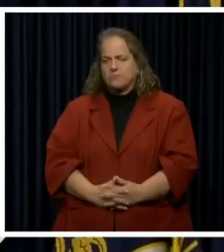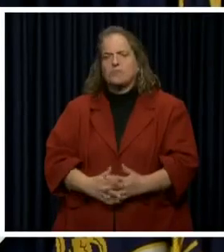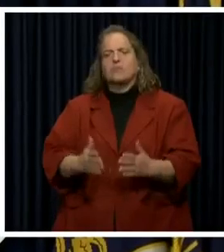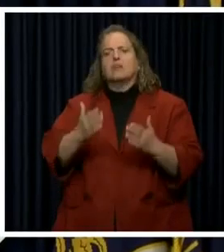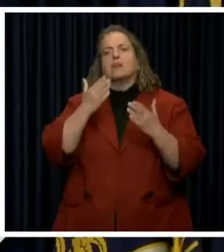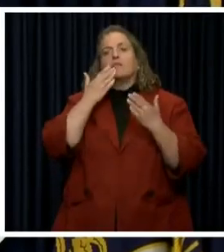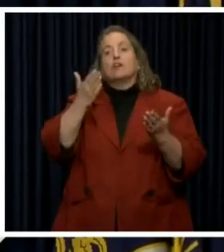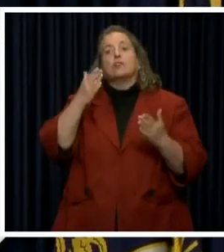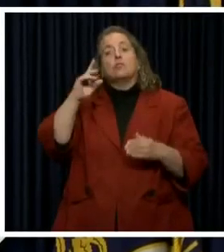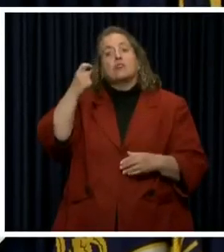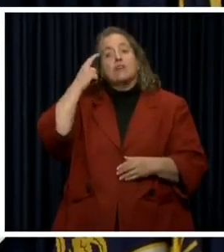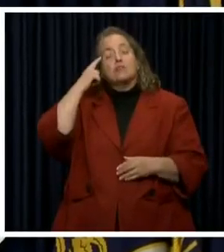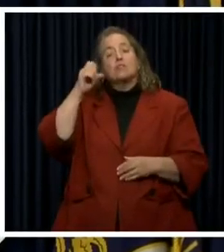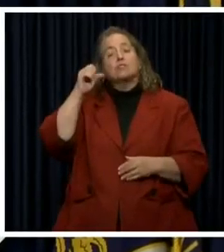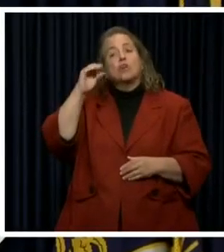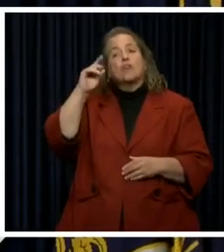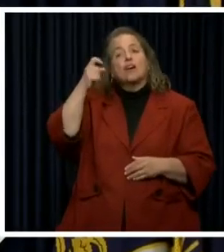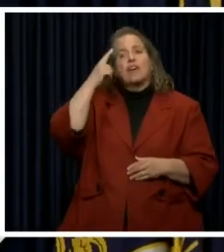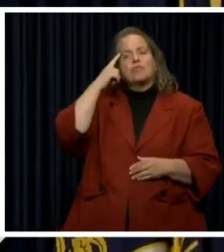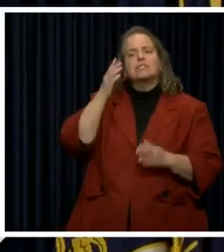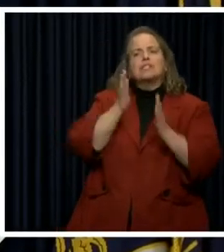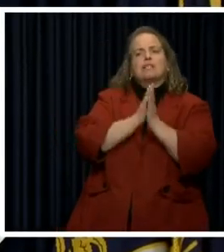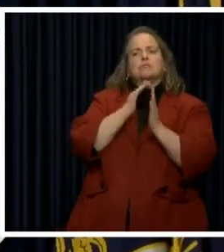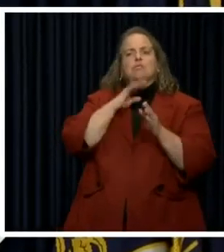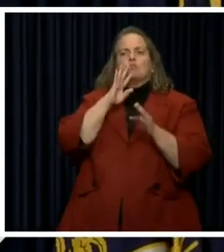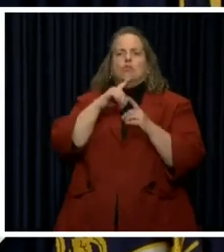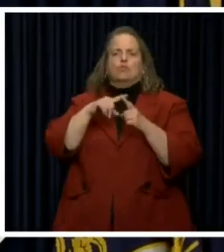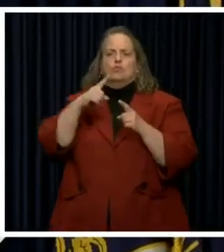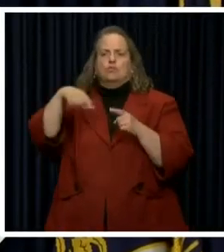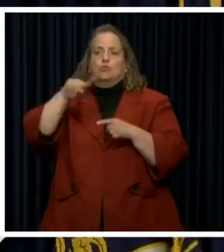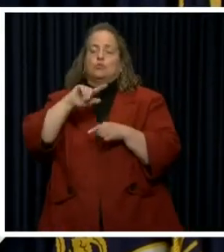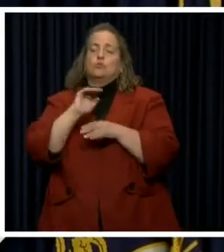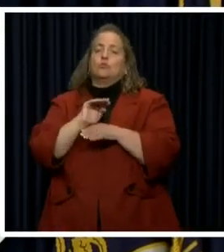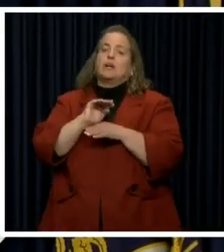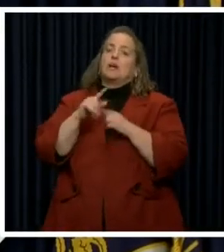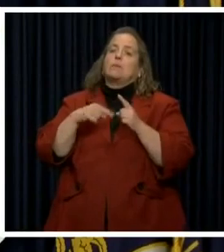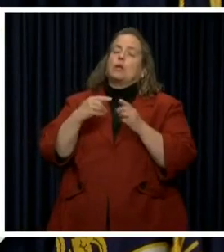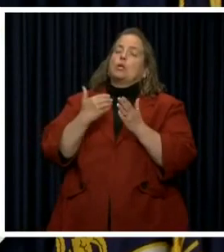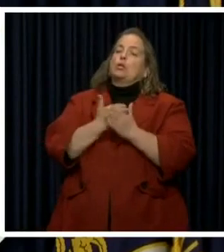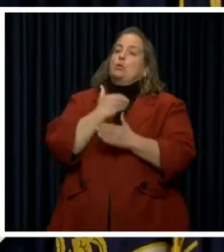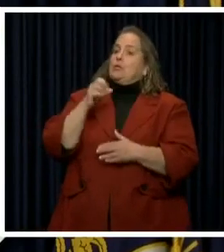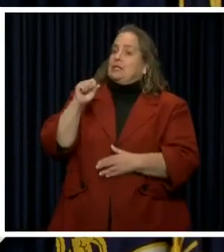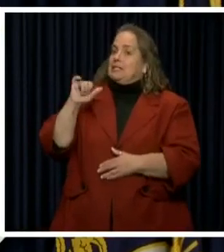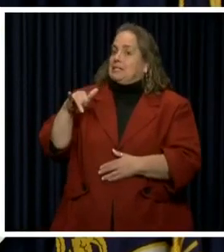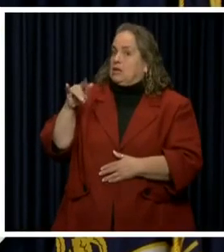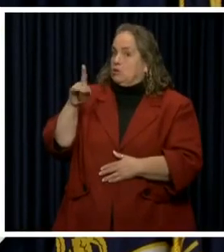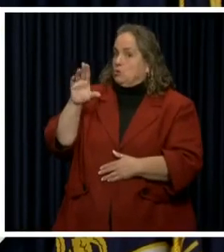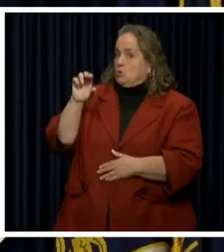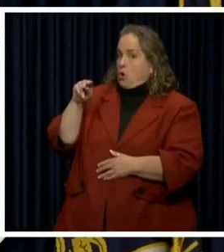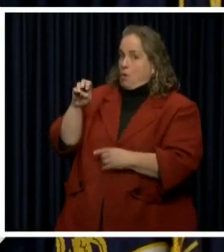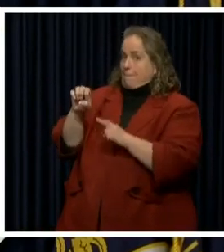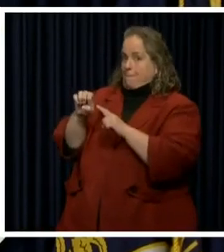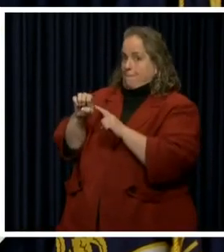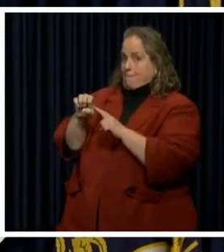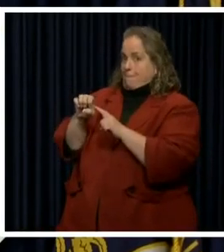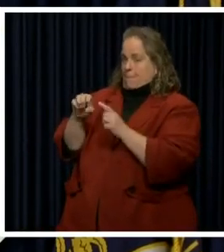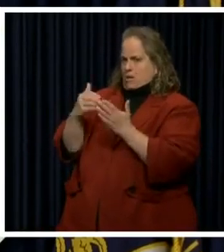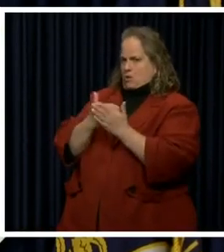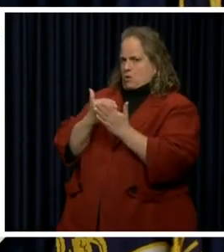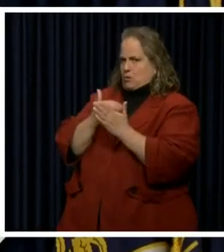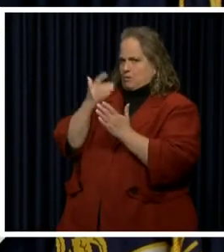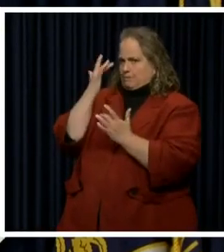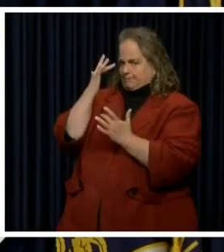Thank you, Governor. So the Governor's asked me to speak tonight to you about a new syndrome that is being recognized in young